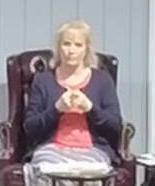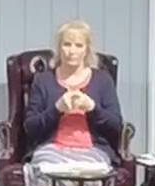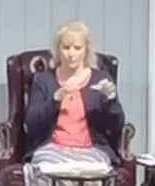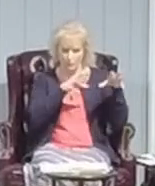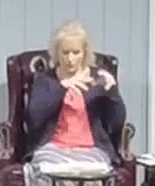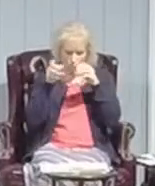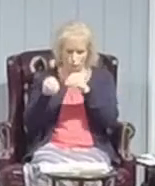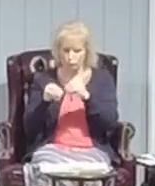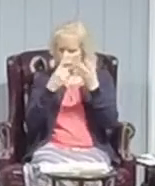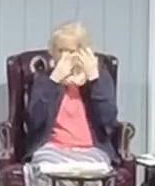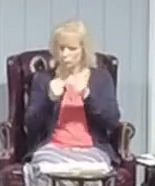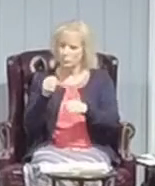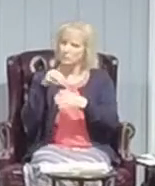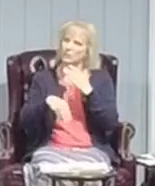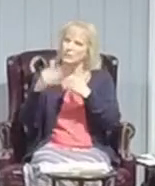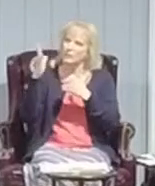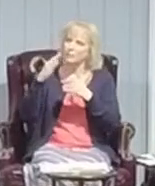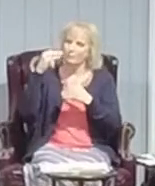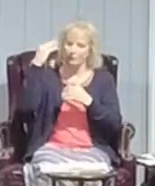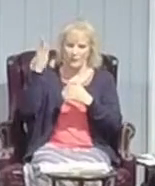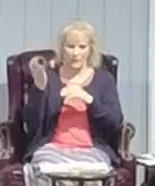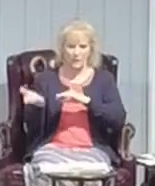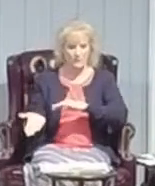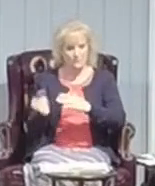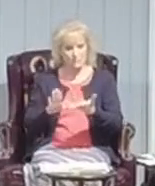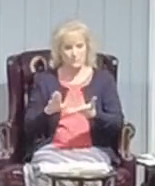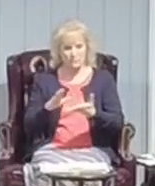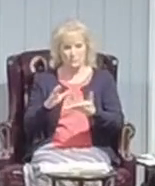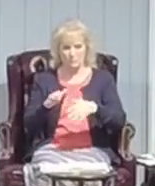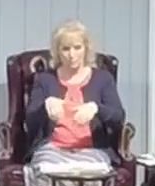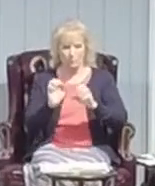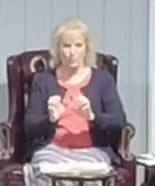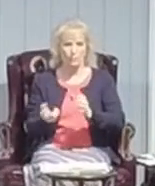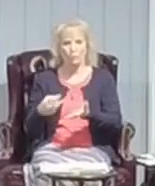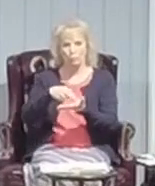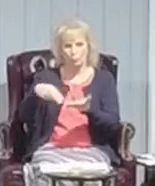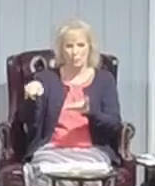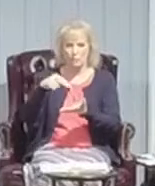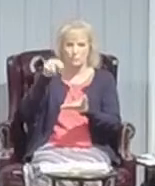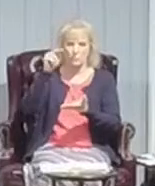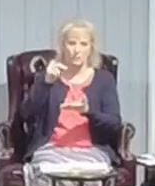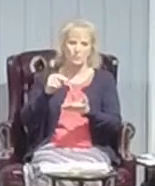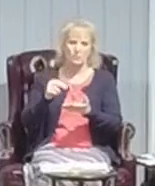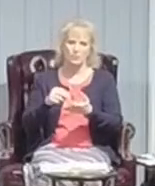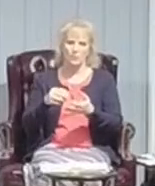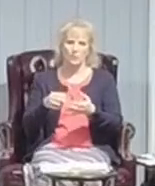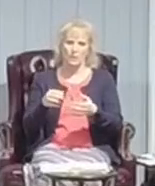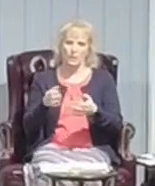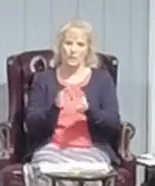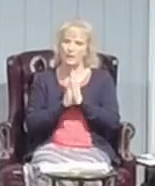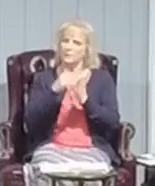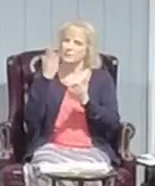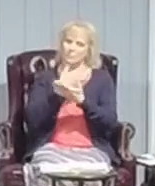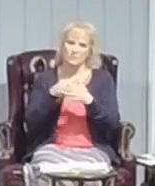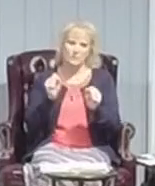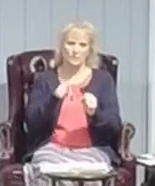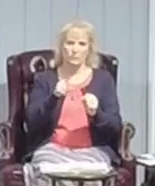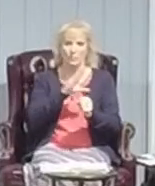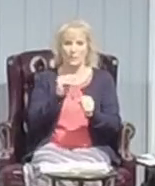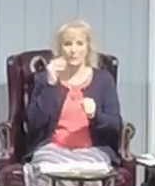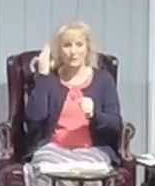Him, in His death, burial, and resurrection, and ask Him to save you, and He would do that tonight. And you get in the